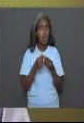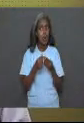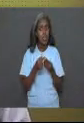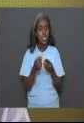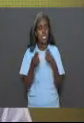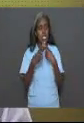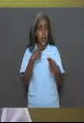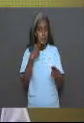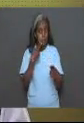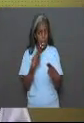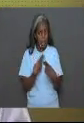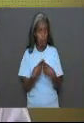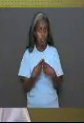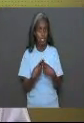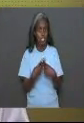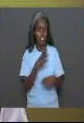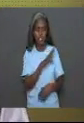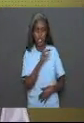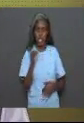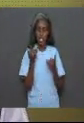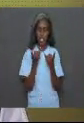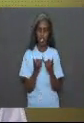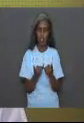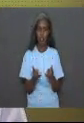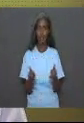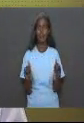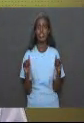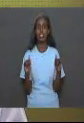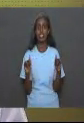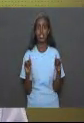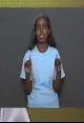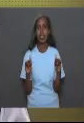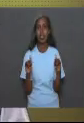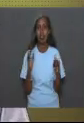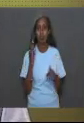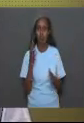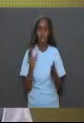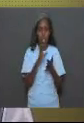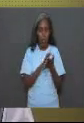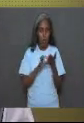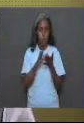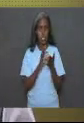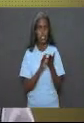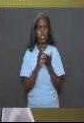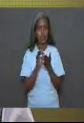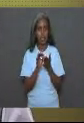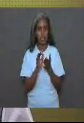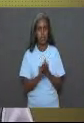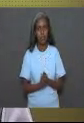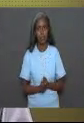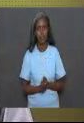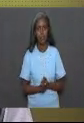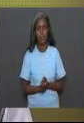the multiplication and division of complex